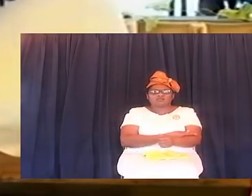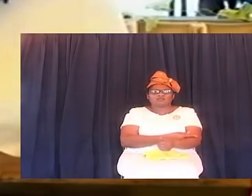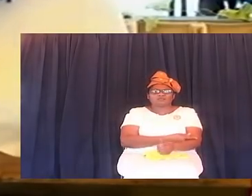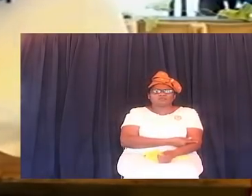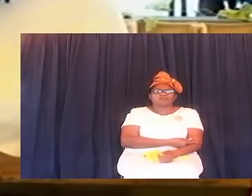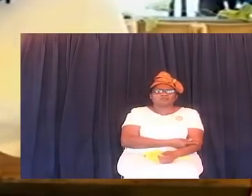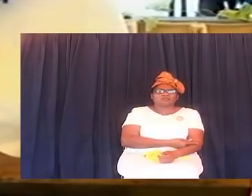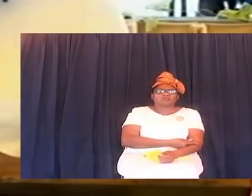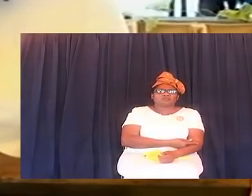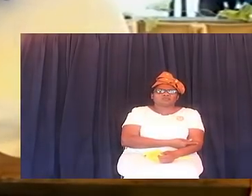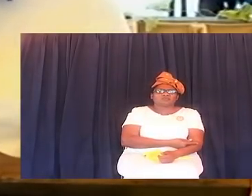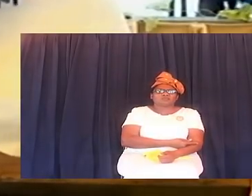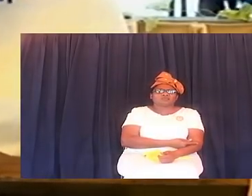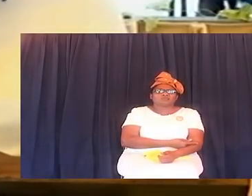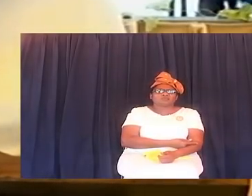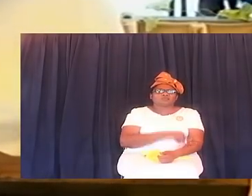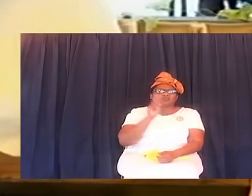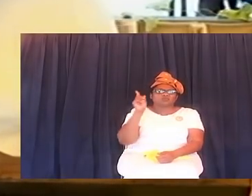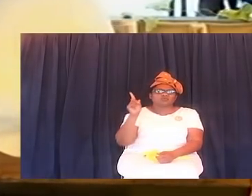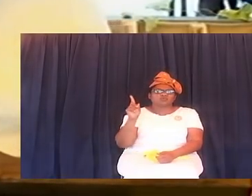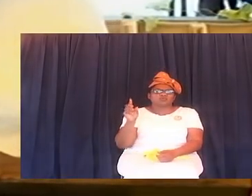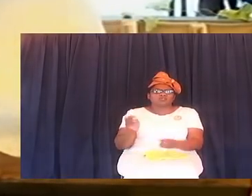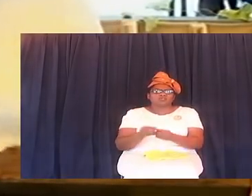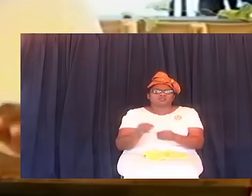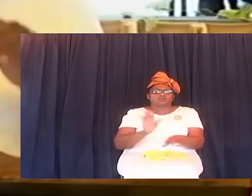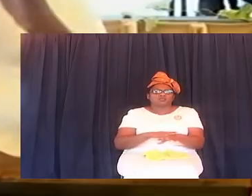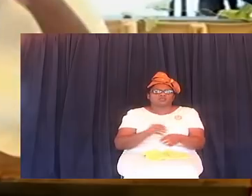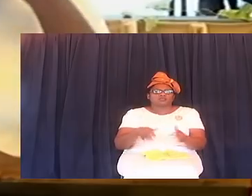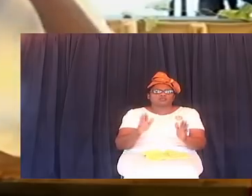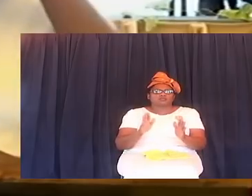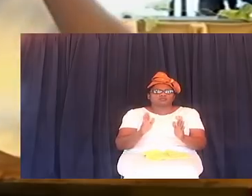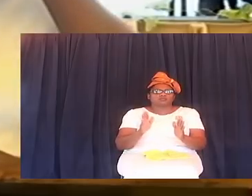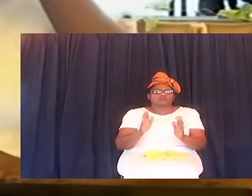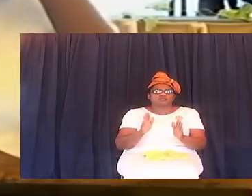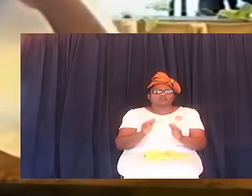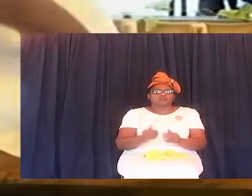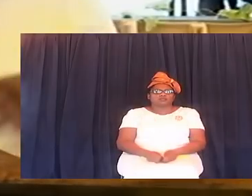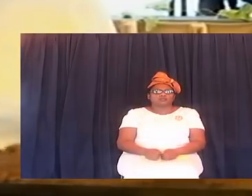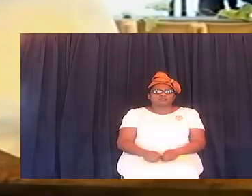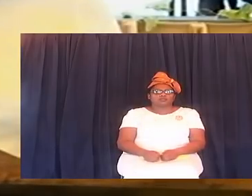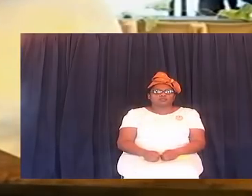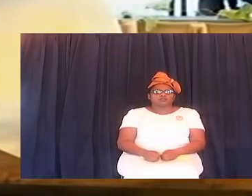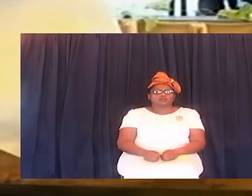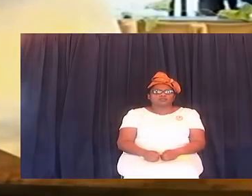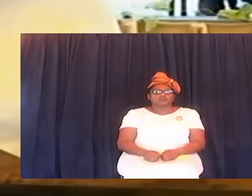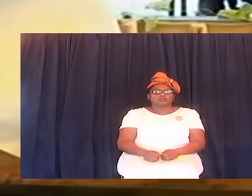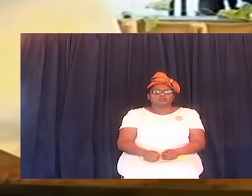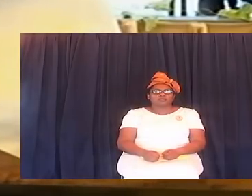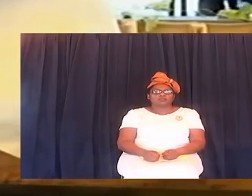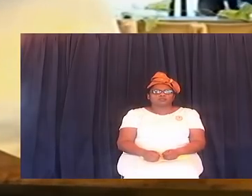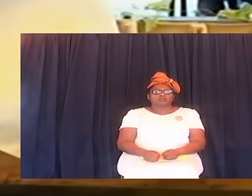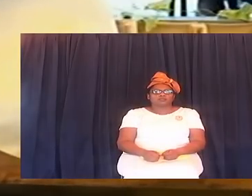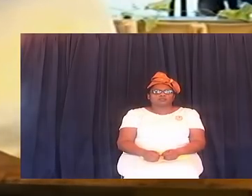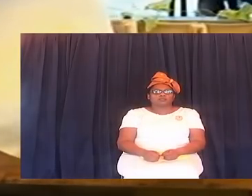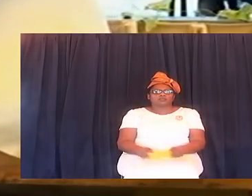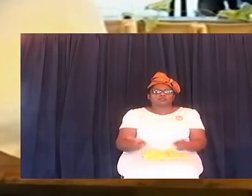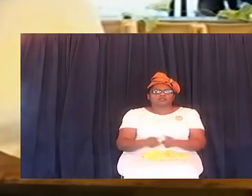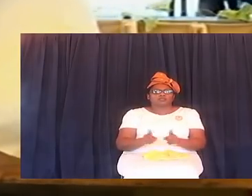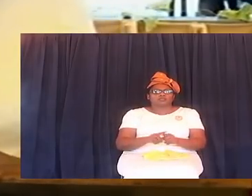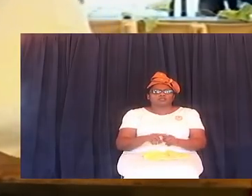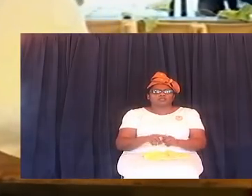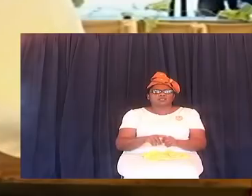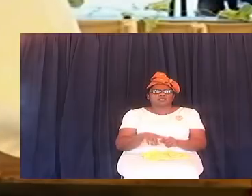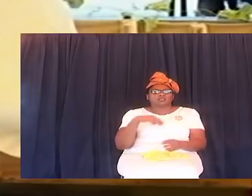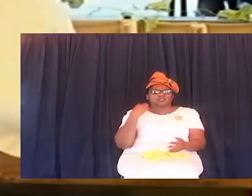Grant, and 1 more on the way, Khalil Thompson, and as well as